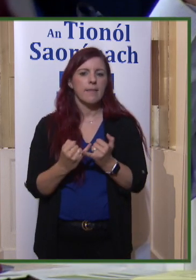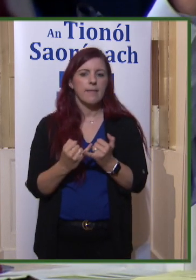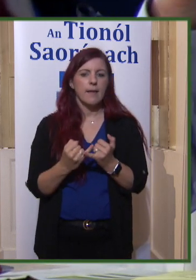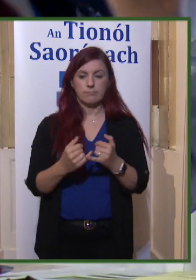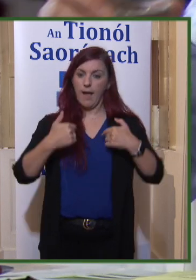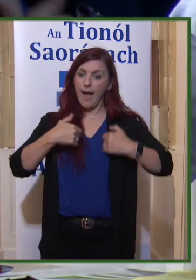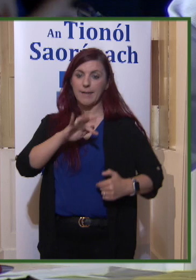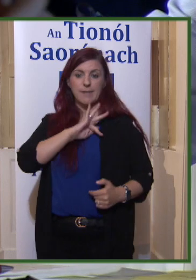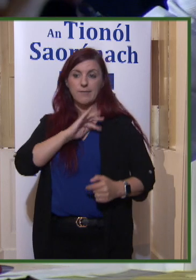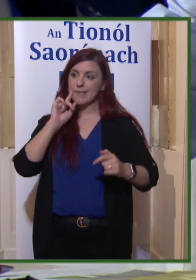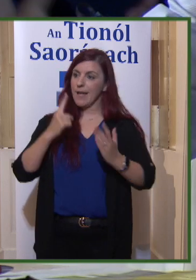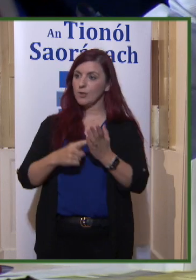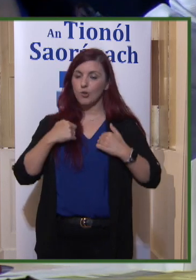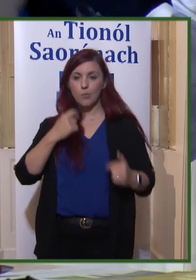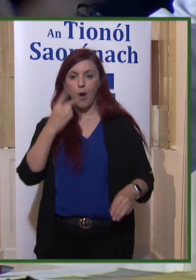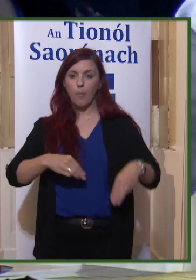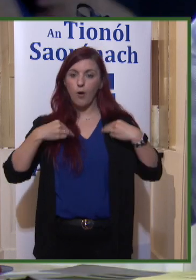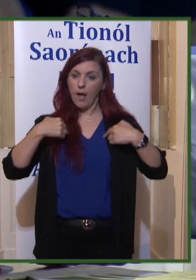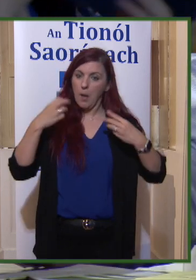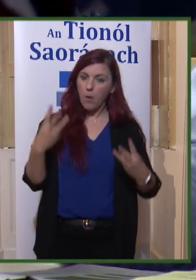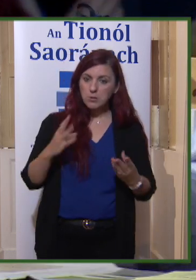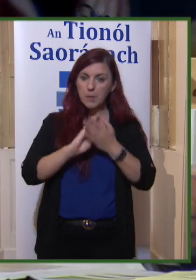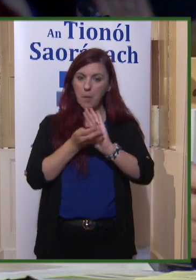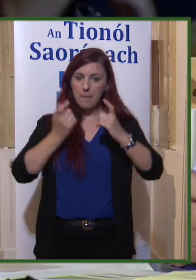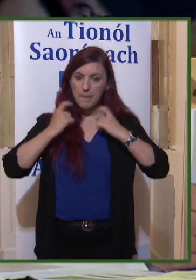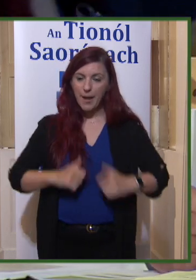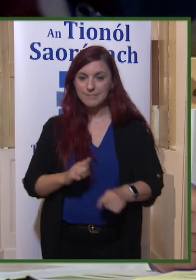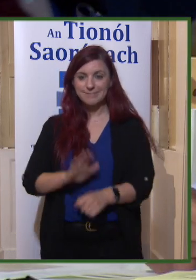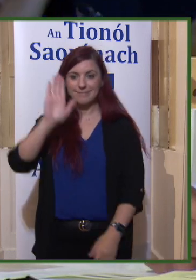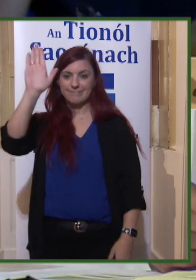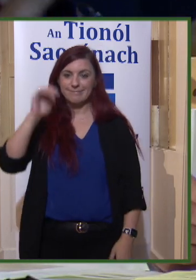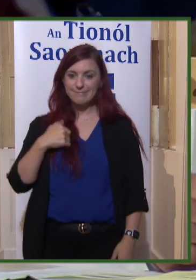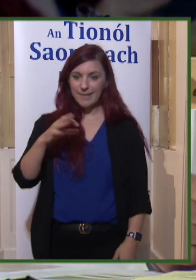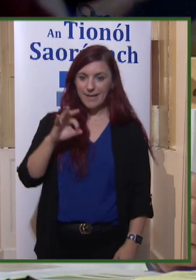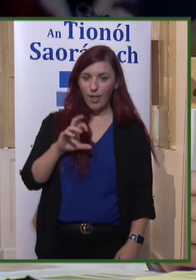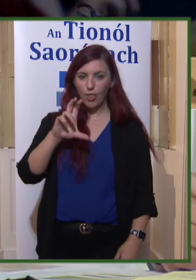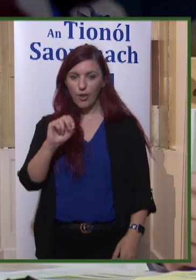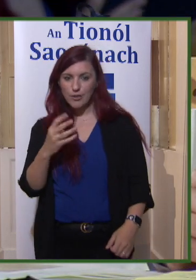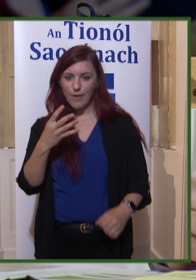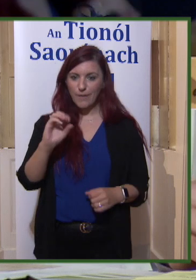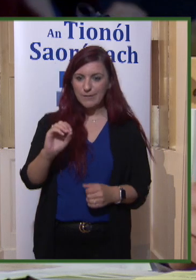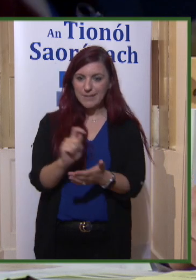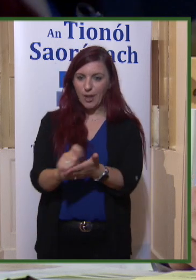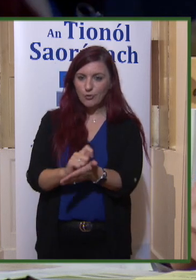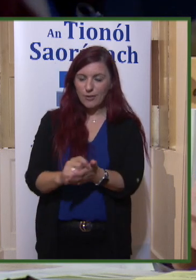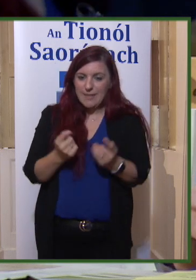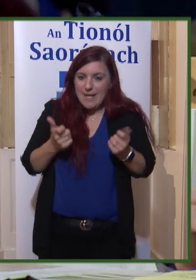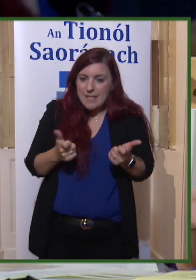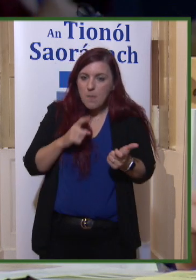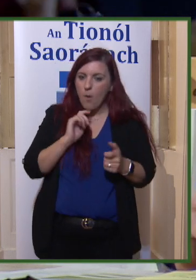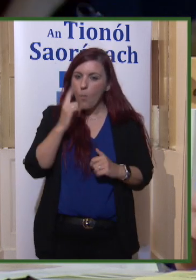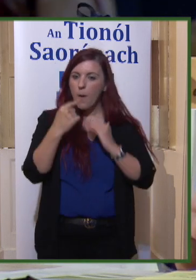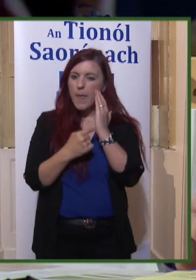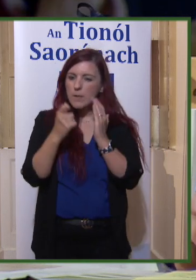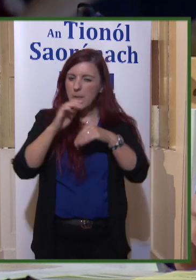morning, that it would be easy for me to get maybe 30 or 50 signatures, whereas 1,000 signatures might be more difficult